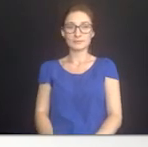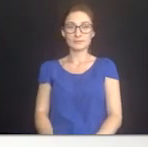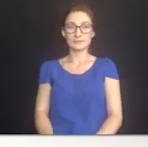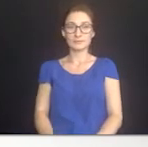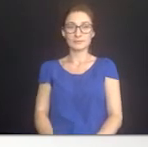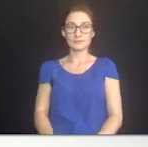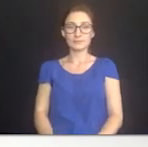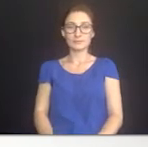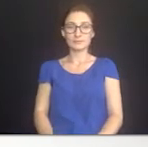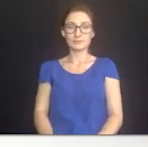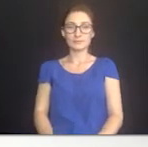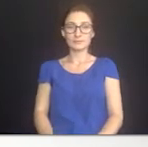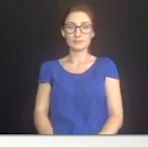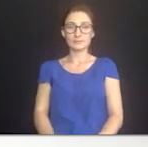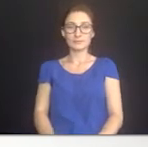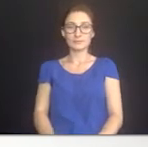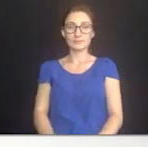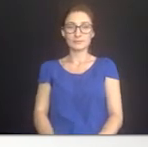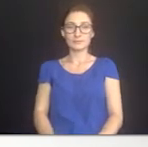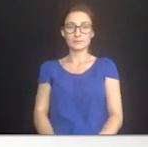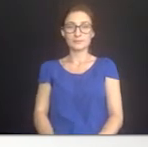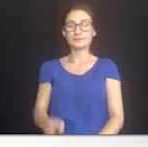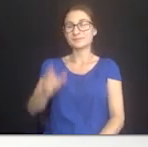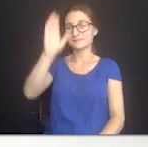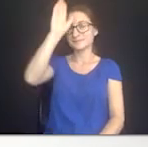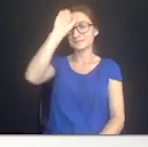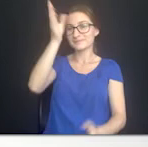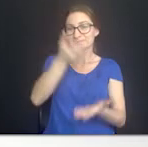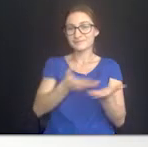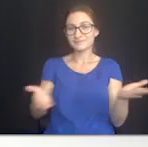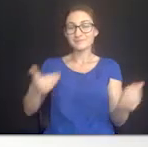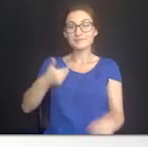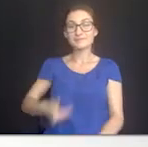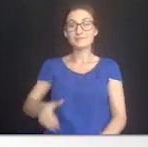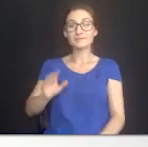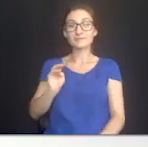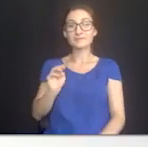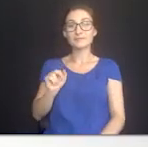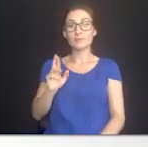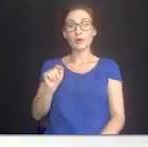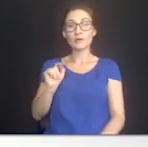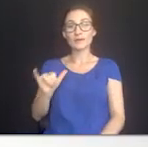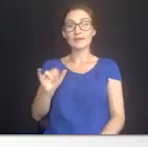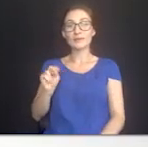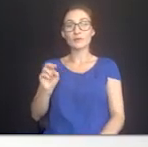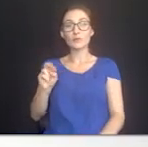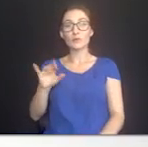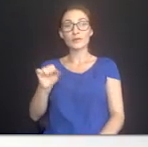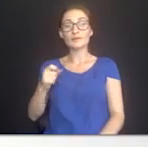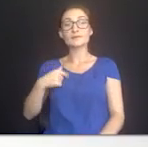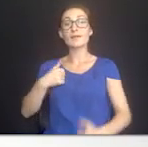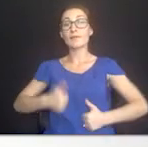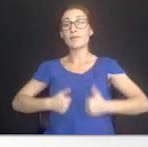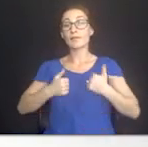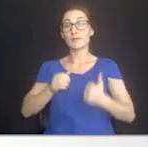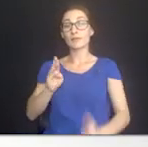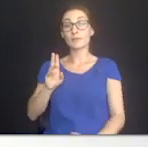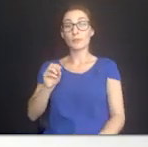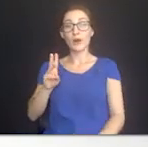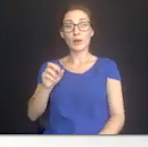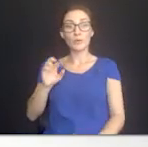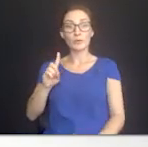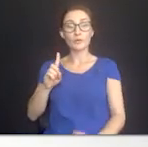Hi, everybody. My name's Marty Norris, and I live in